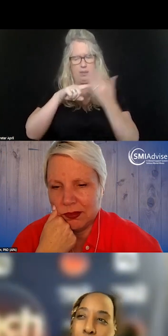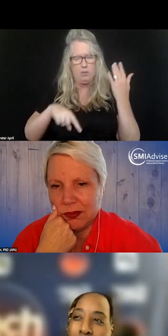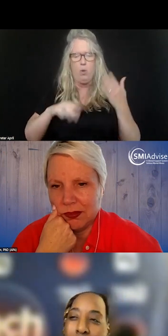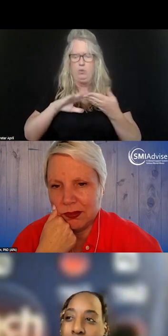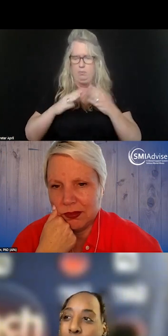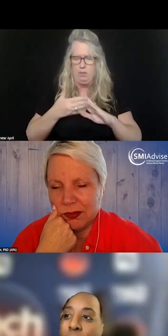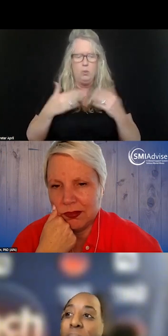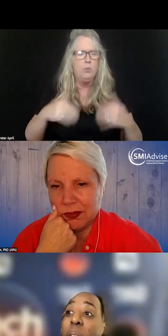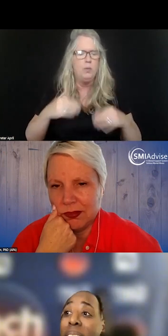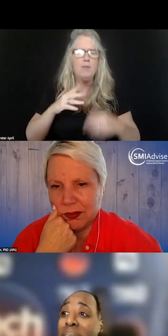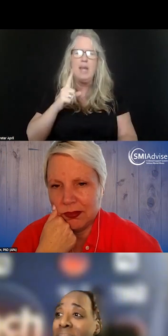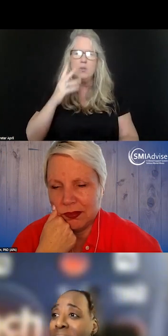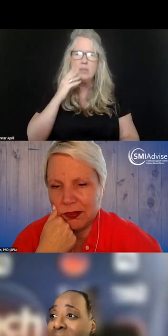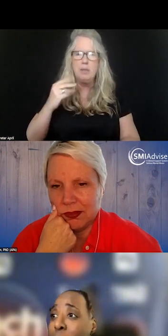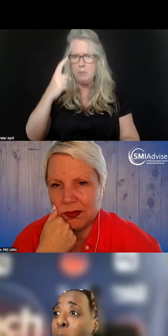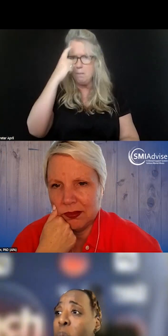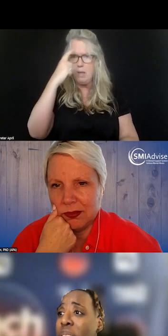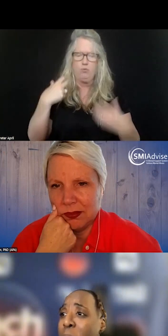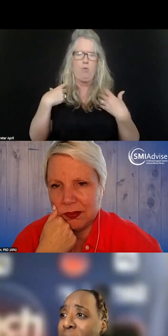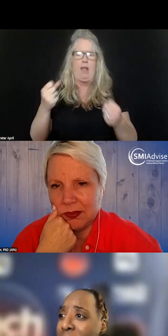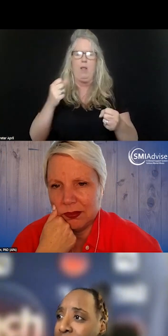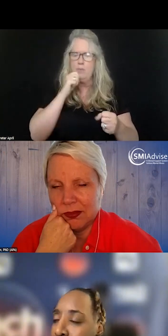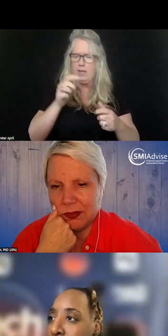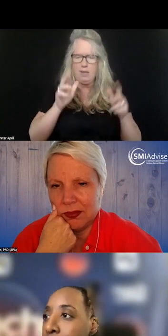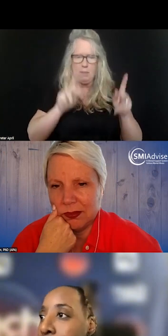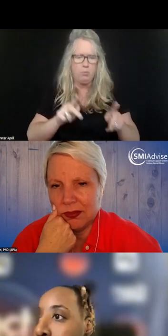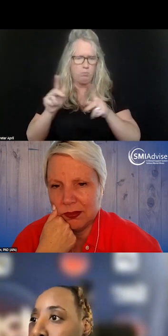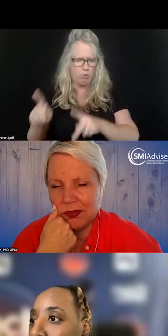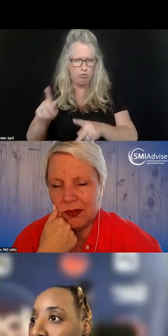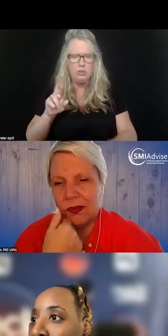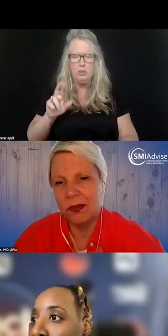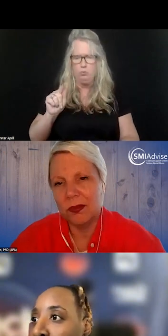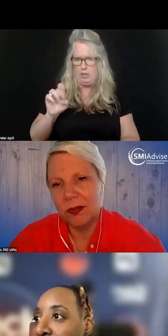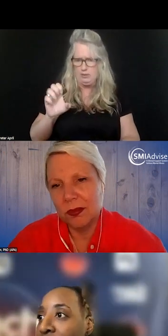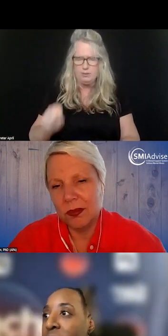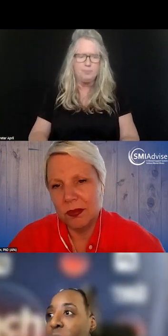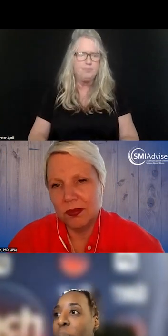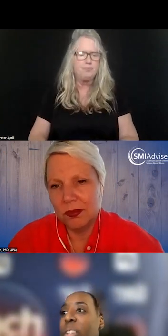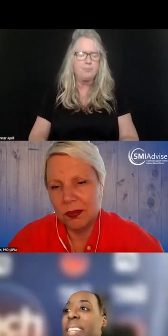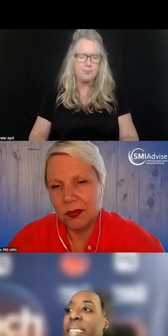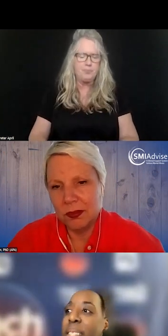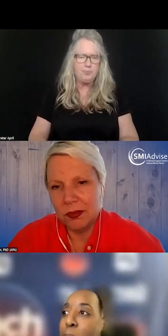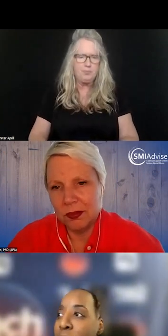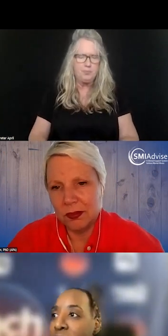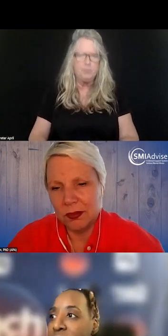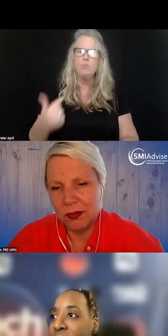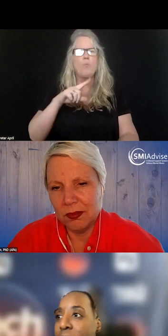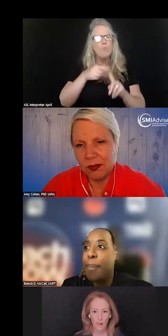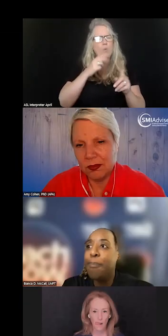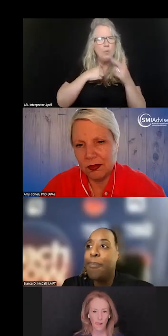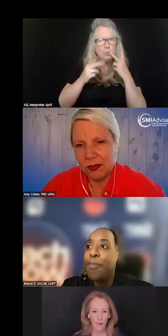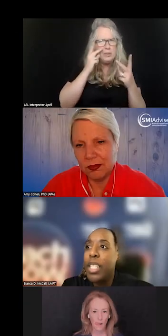are experiencing mental health crises at disproportionate rates. When we look at these